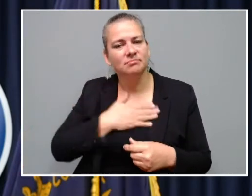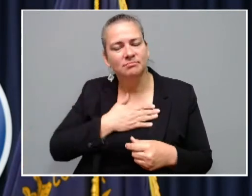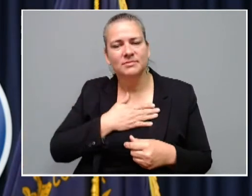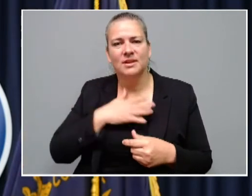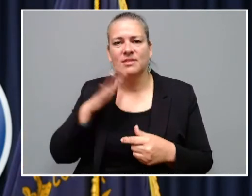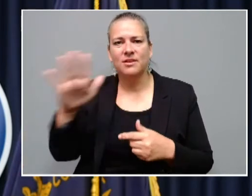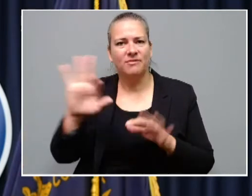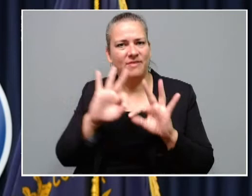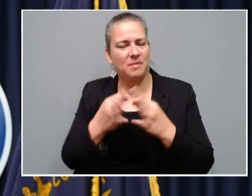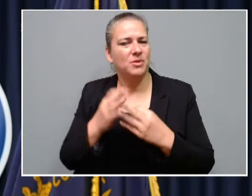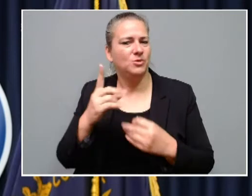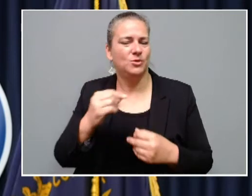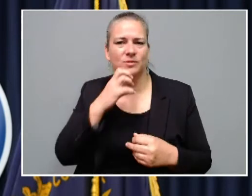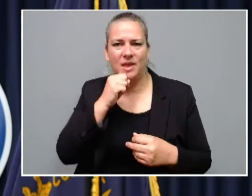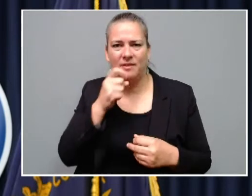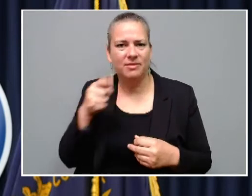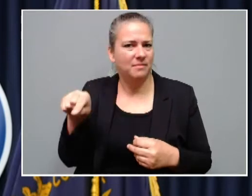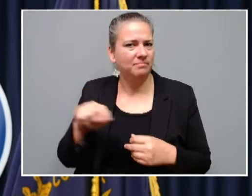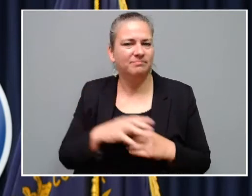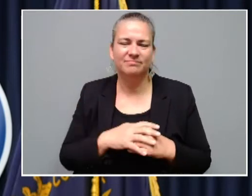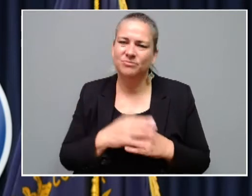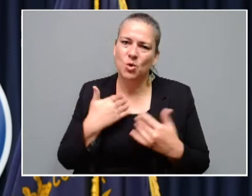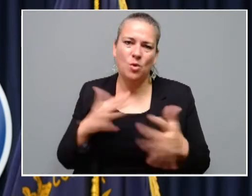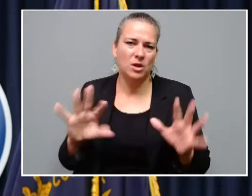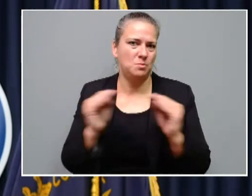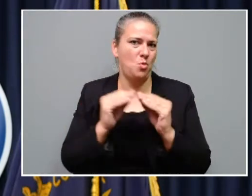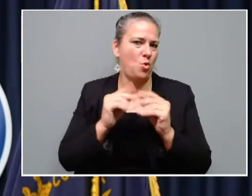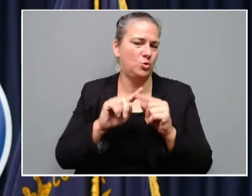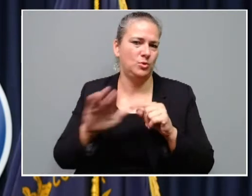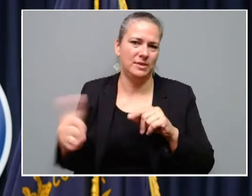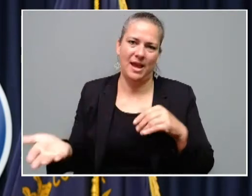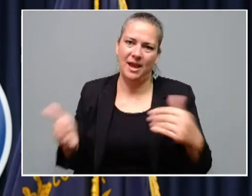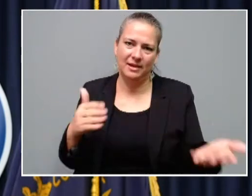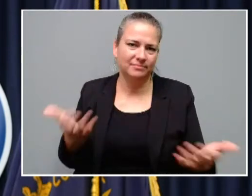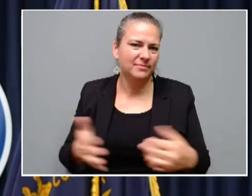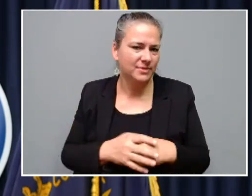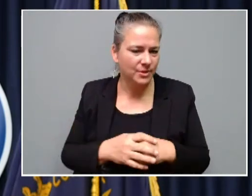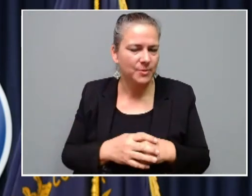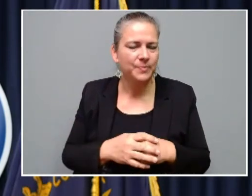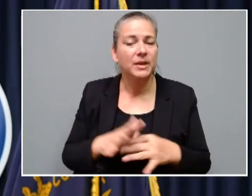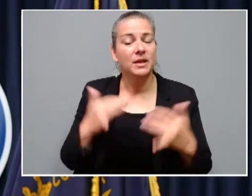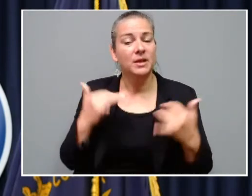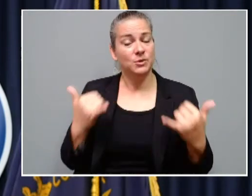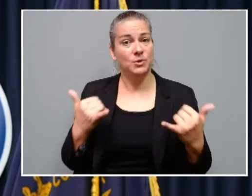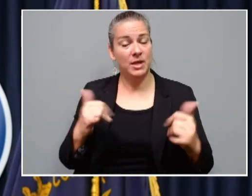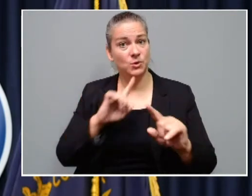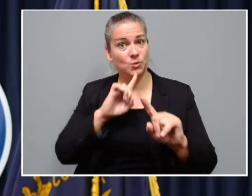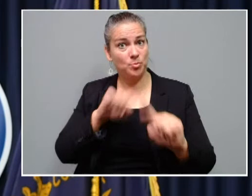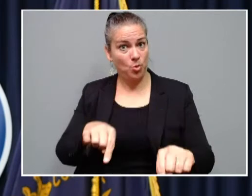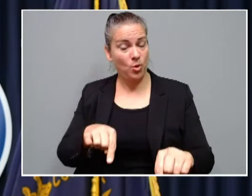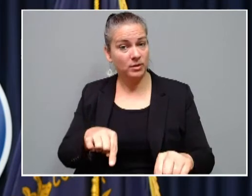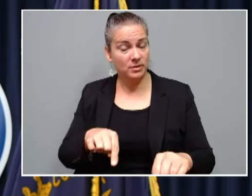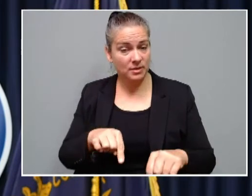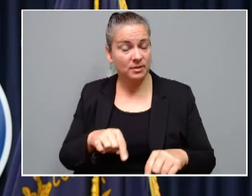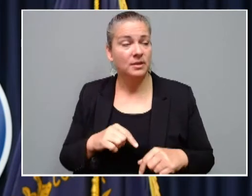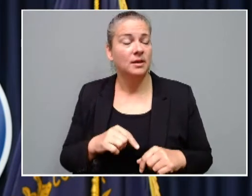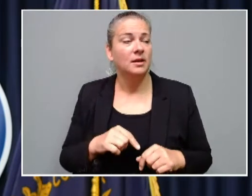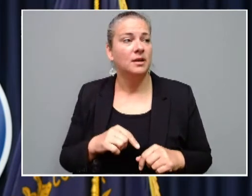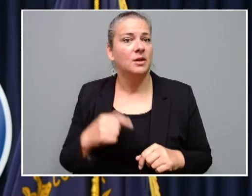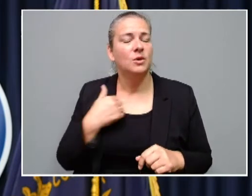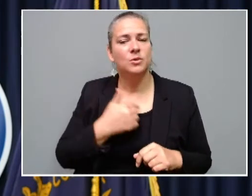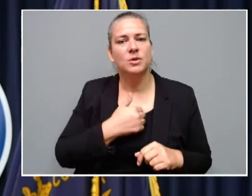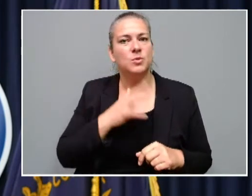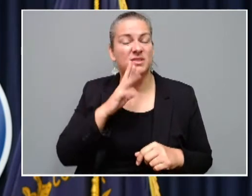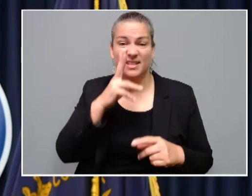more than we have to. So in today's report, what we're going to see is just about everything